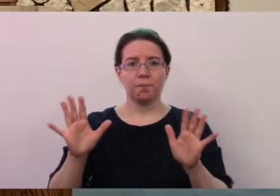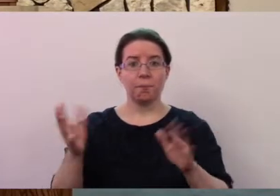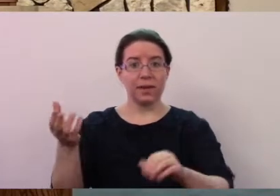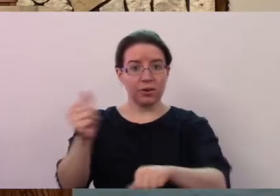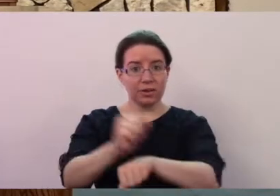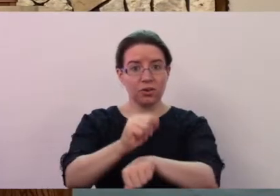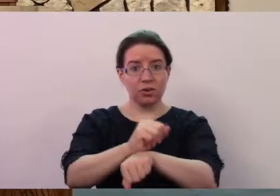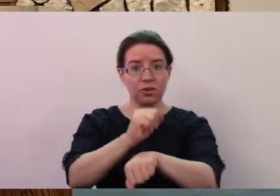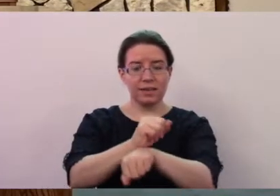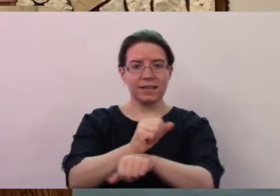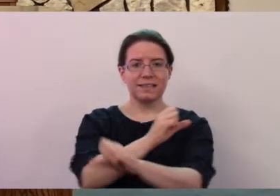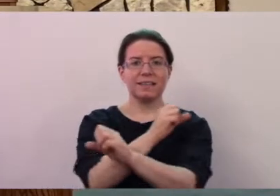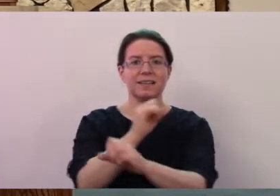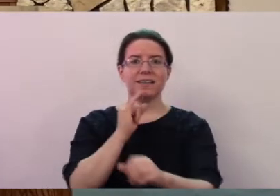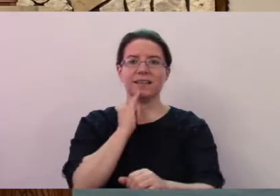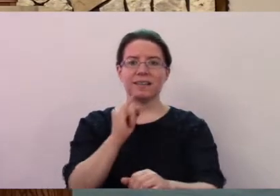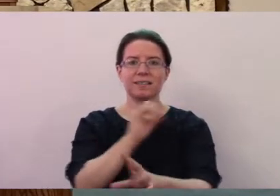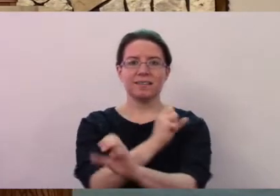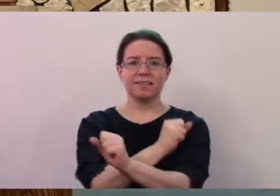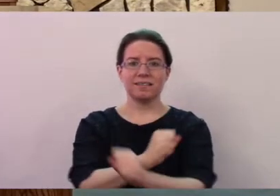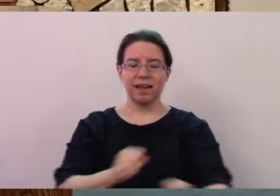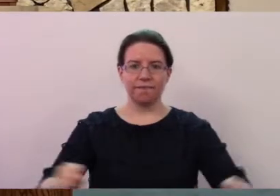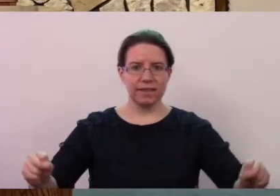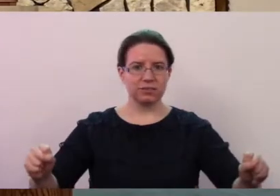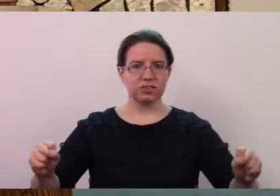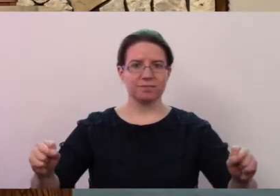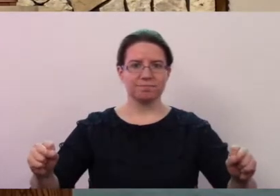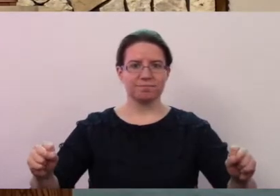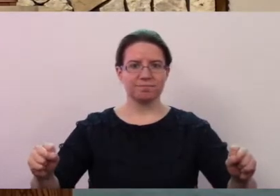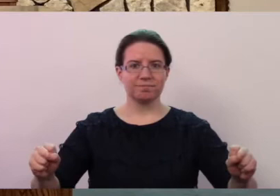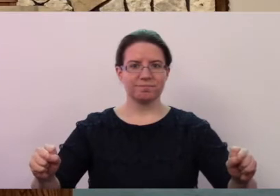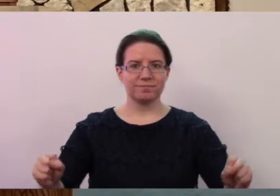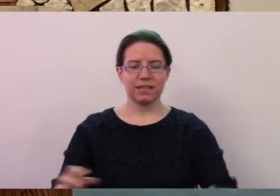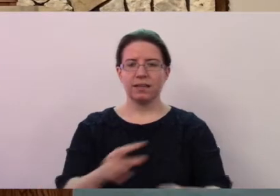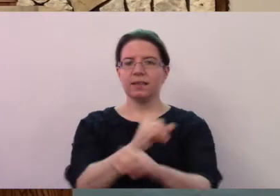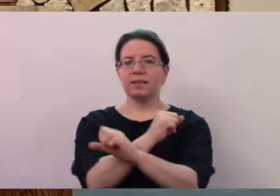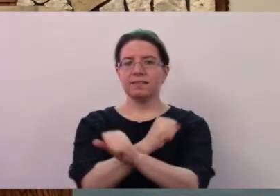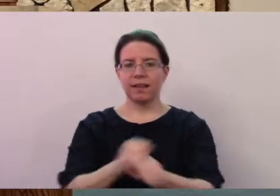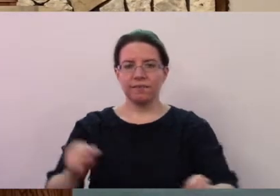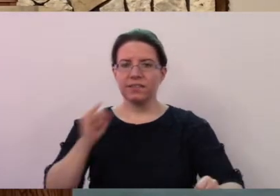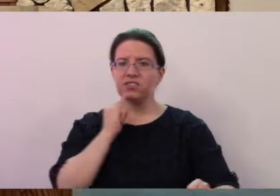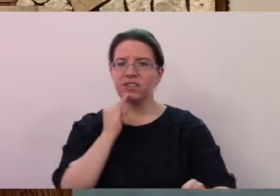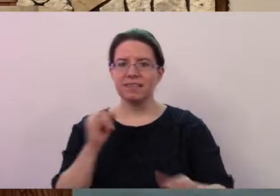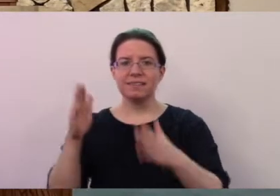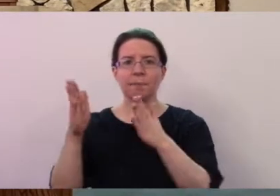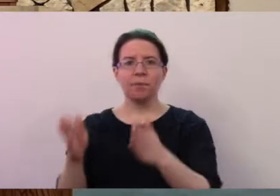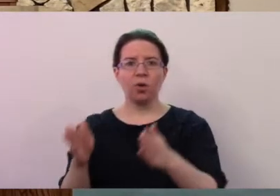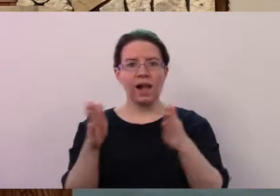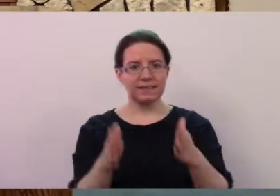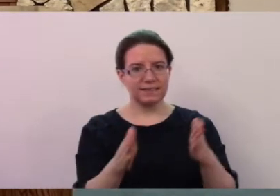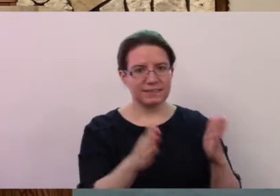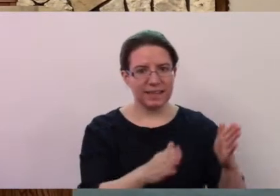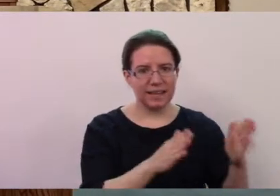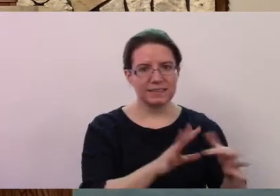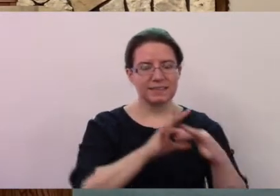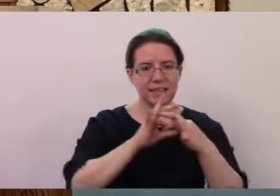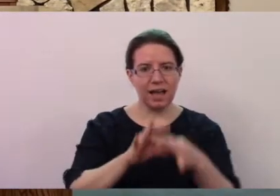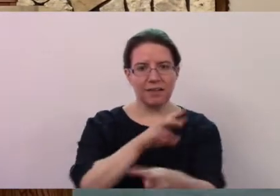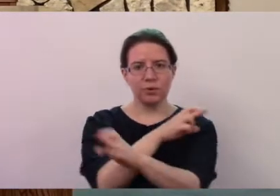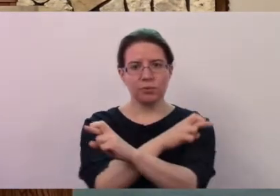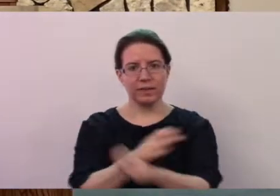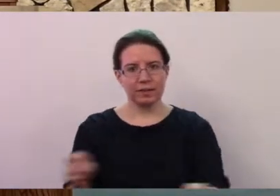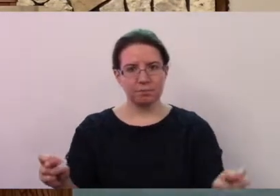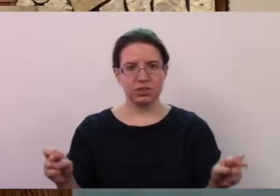So salvation is the process of redemption. It's the process of